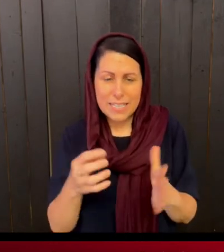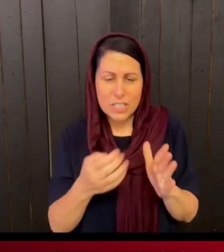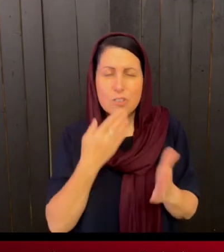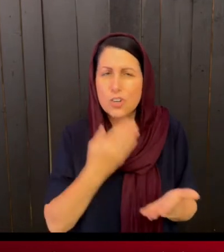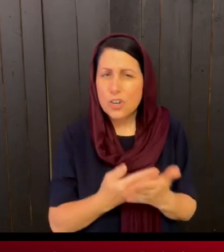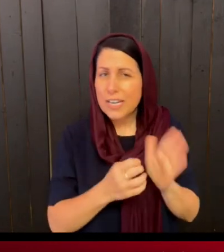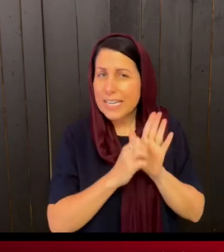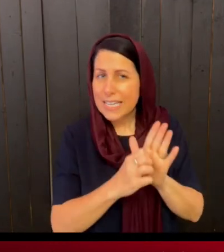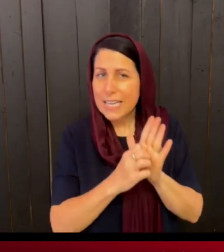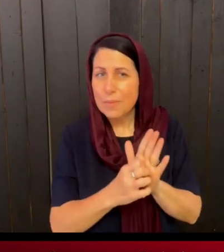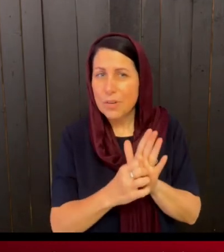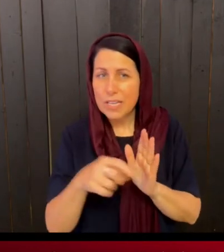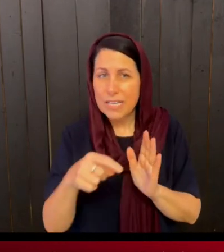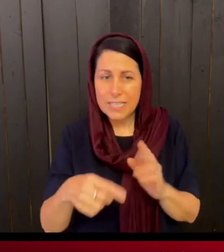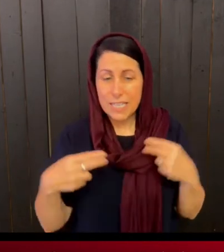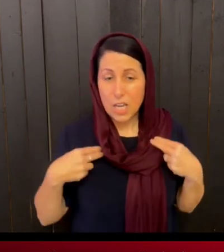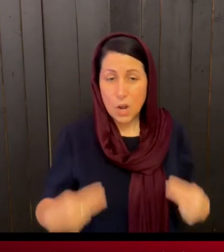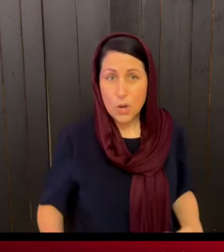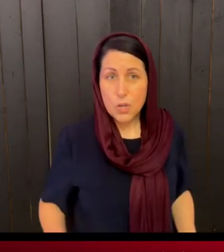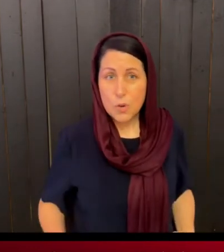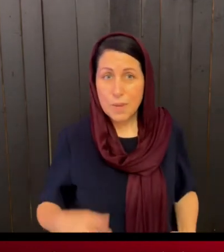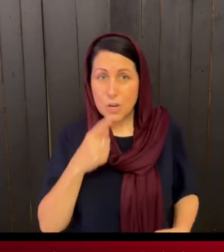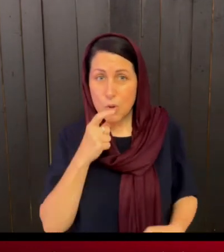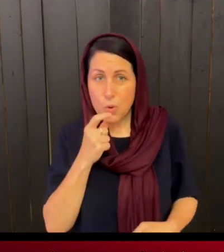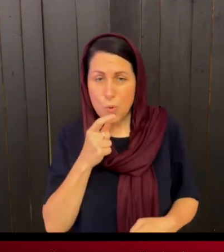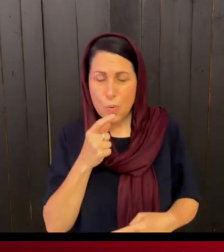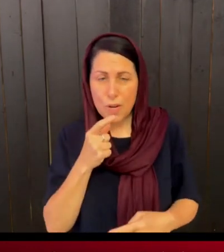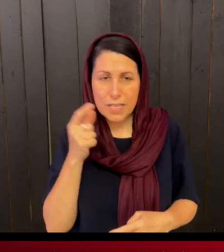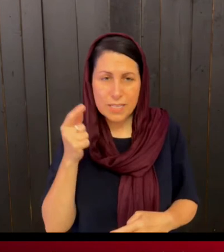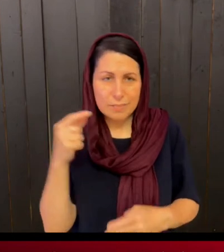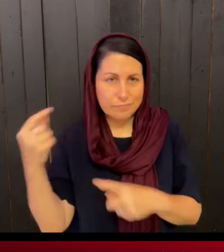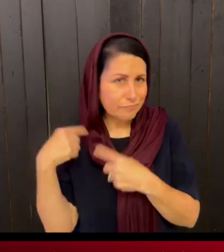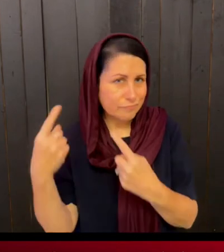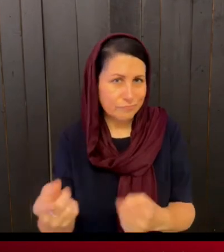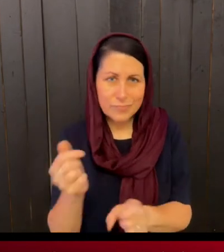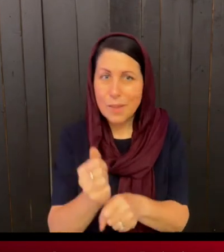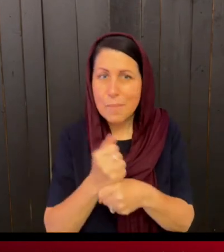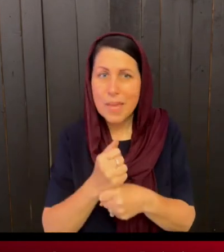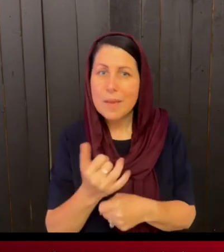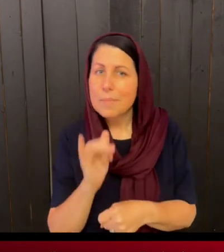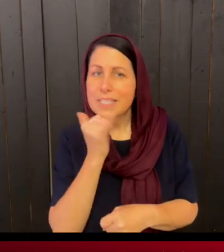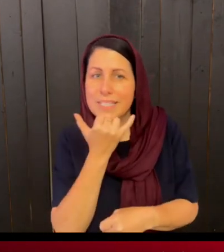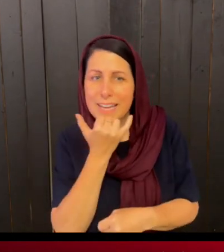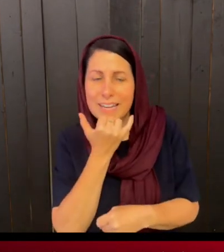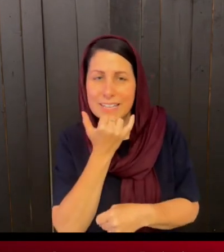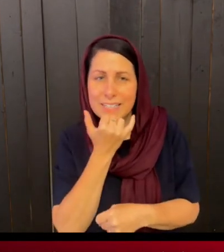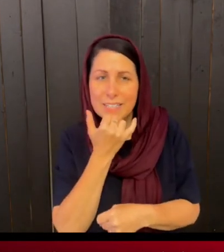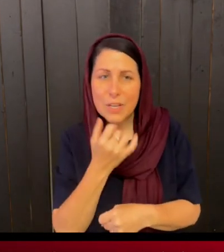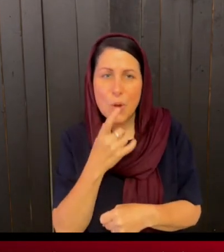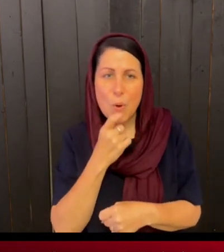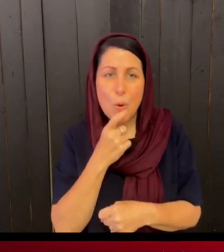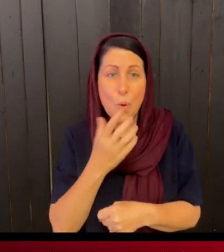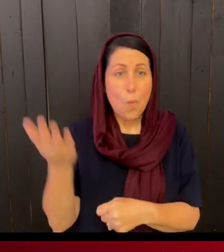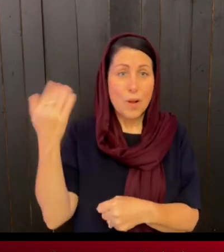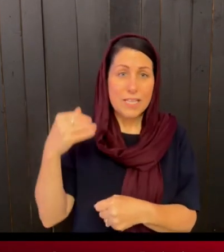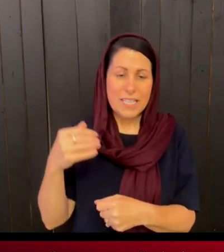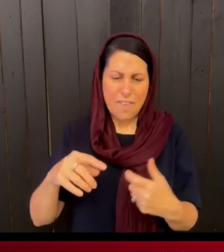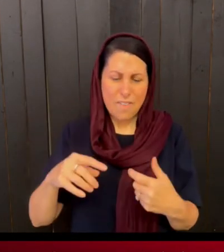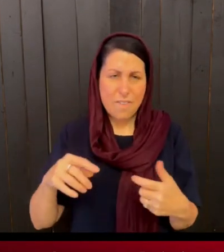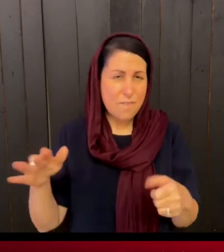human being who has made mistakes, who originally was filled with greed, was filled